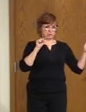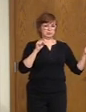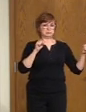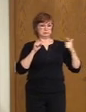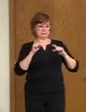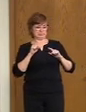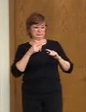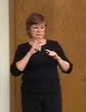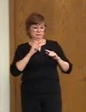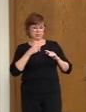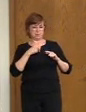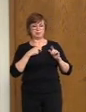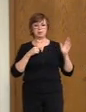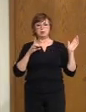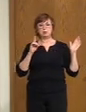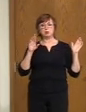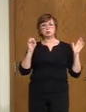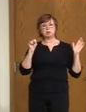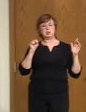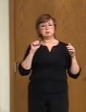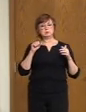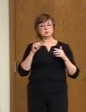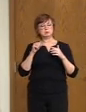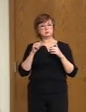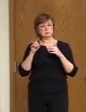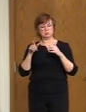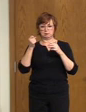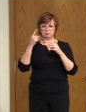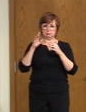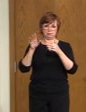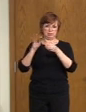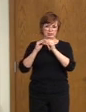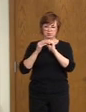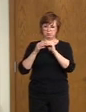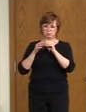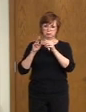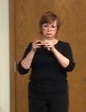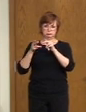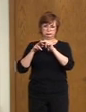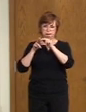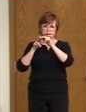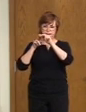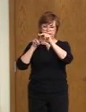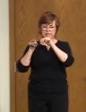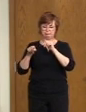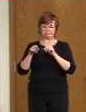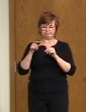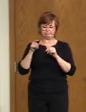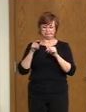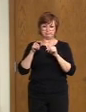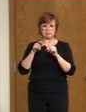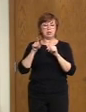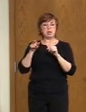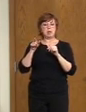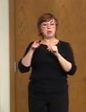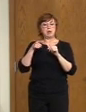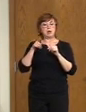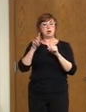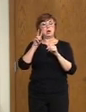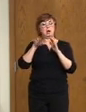follow up, Adam? The numbers I have as this morning, and they do keep changing, is that Extended Care Parkside, which